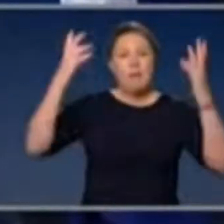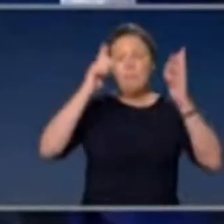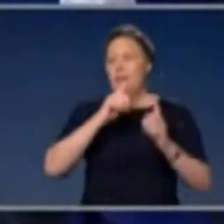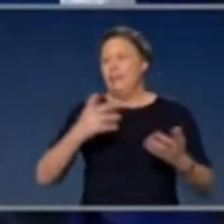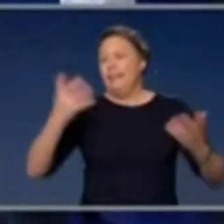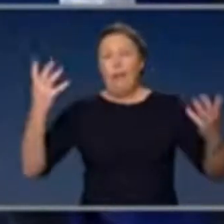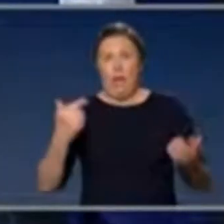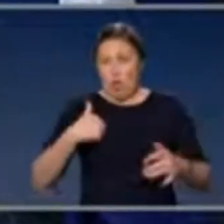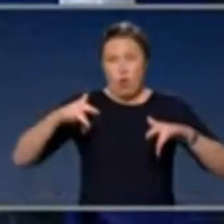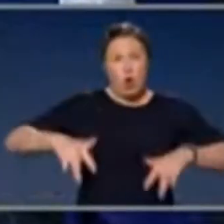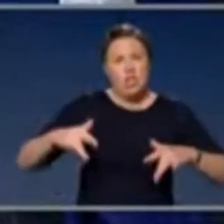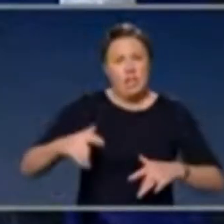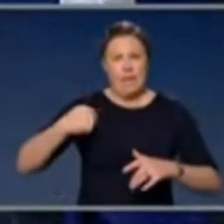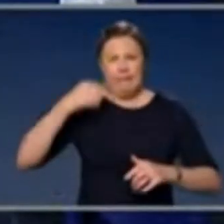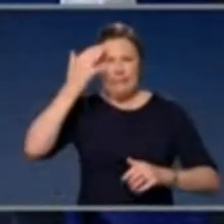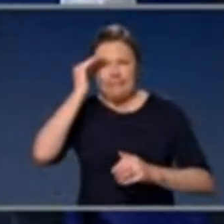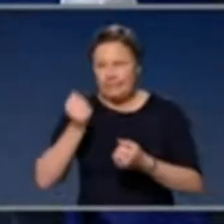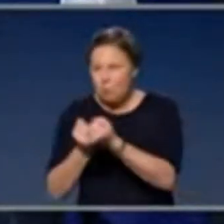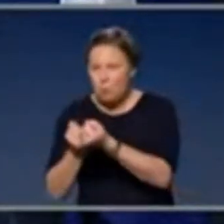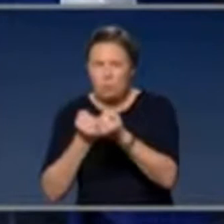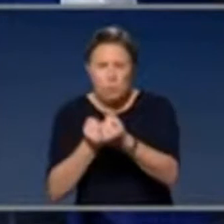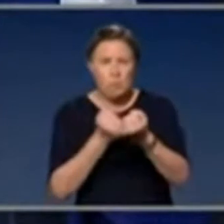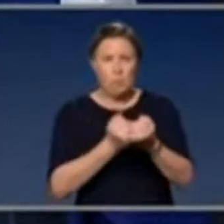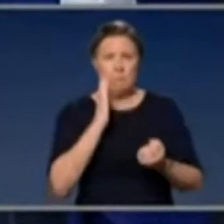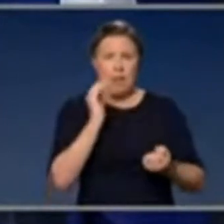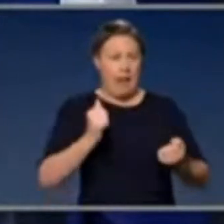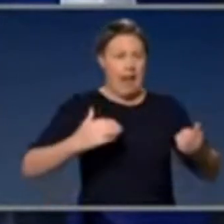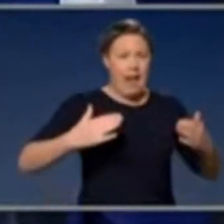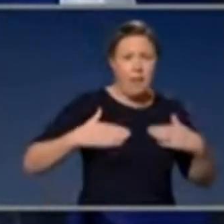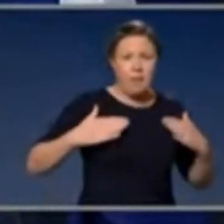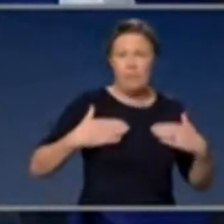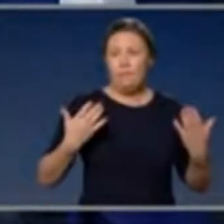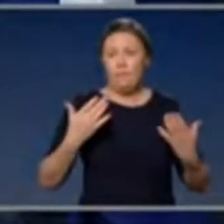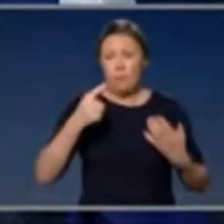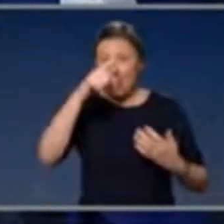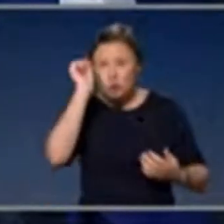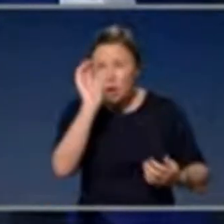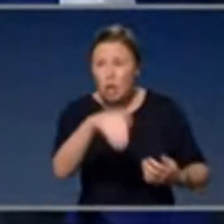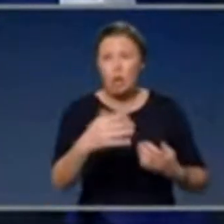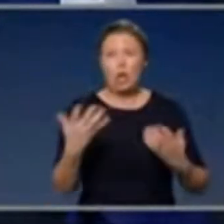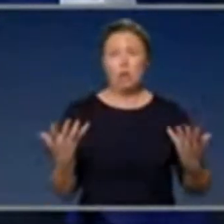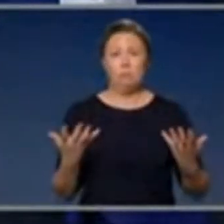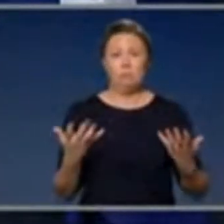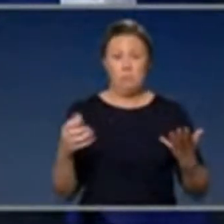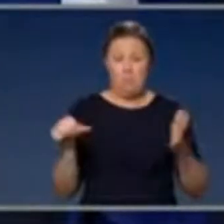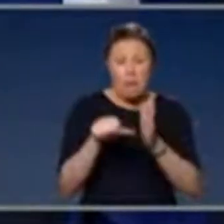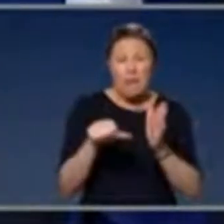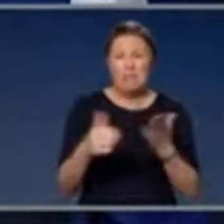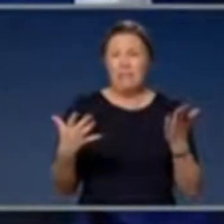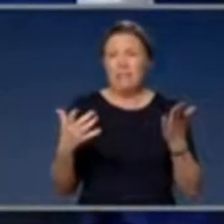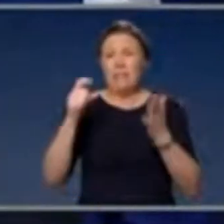of federal government support, whether it's in the health sector, the aged care sector, the disability sector, for income